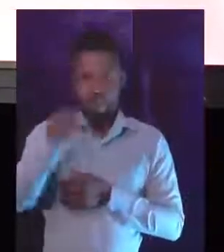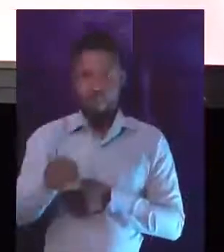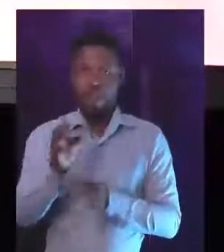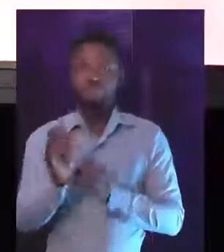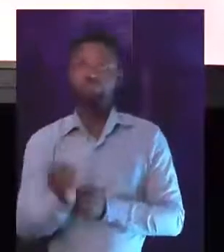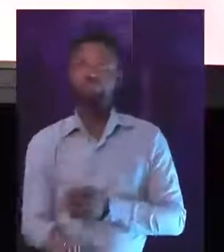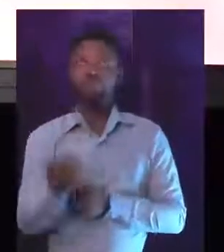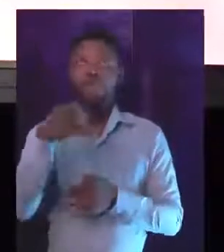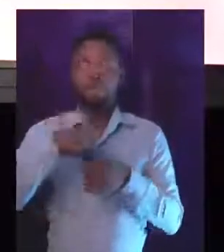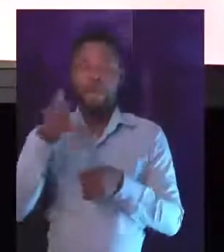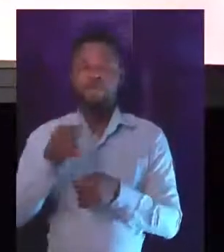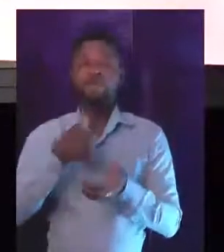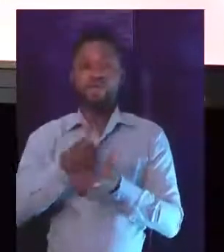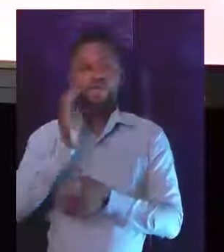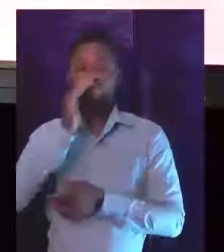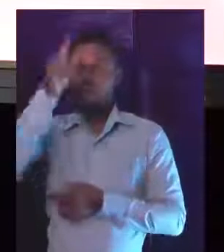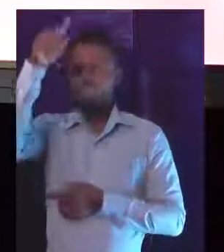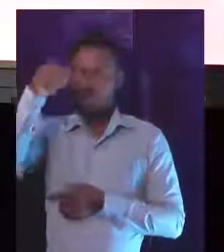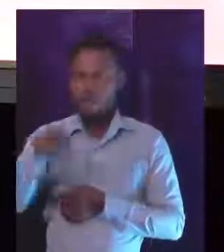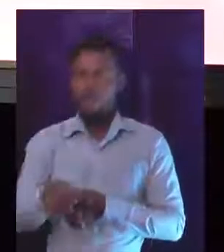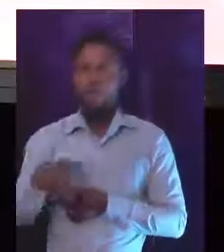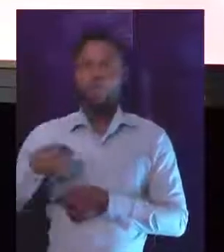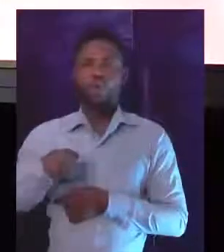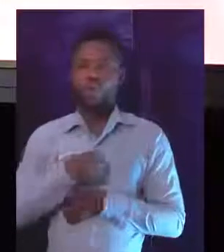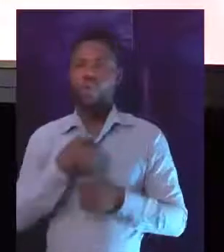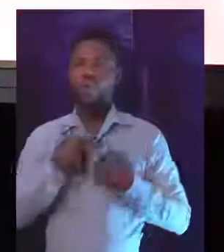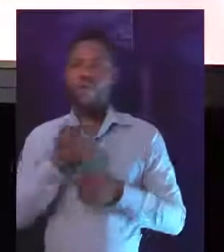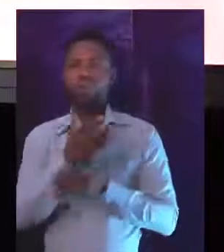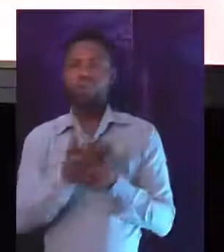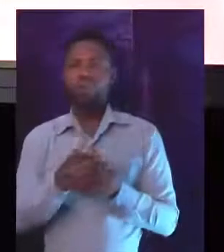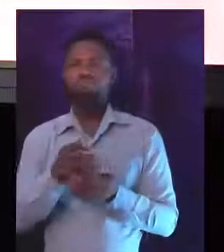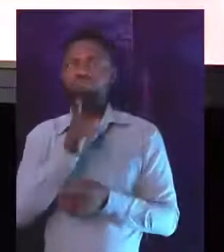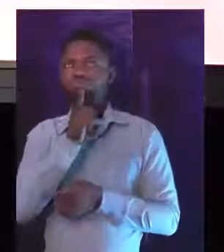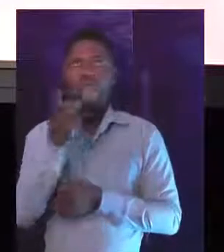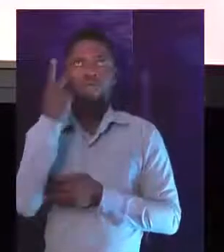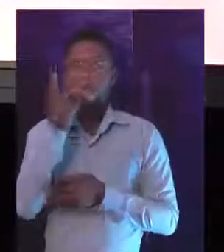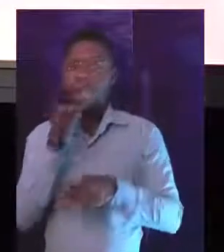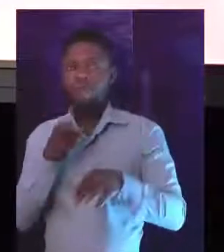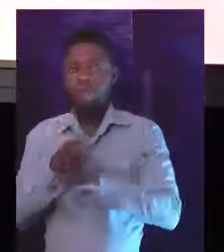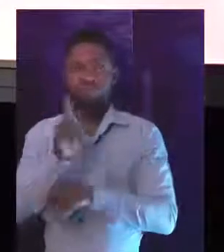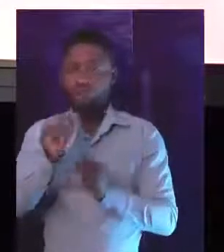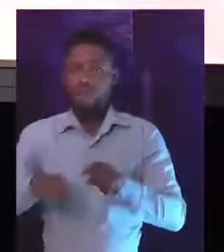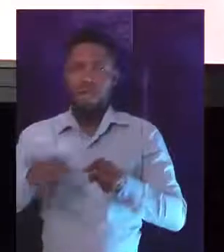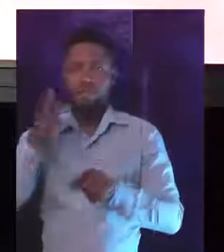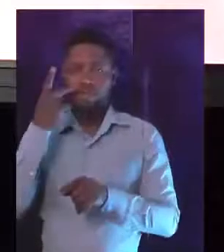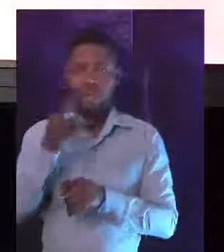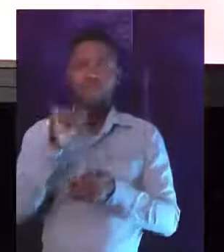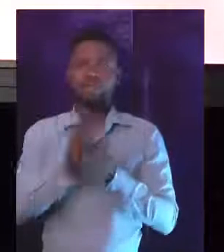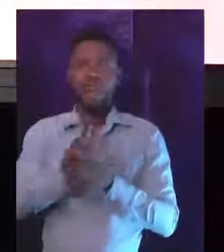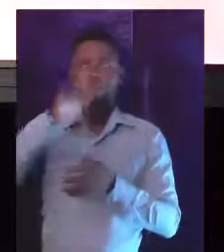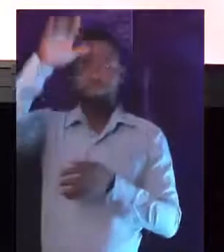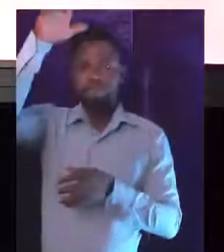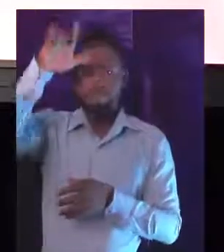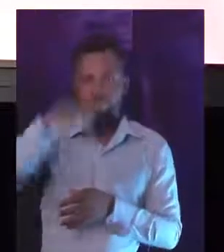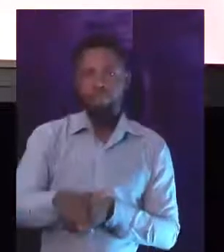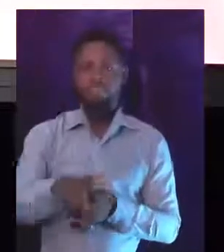object will come down. If you throw your biro up now, it has to come down. We have some invisible forces,